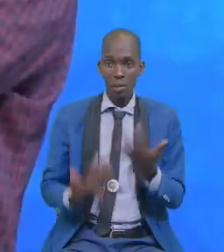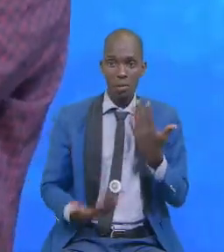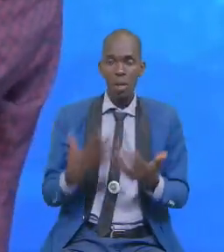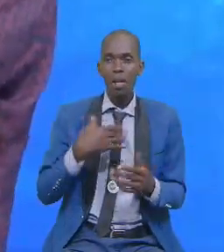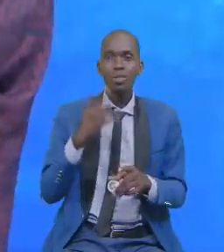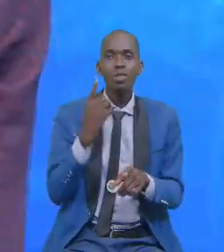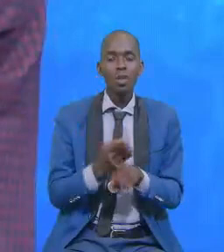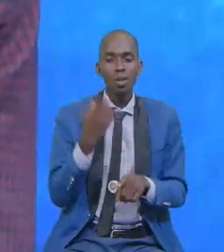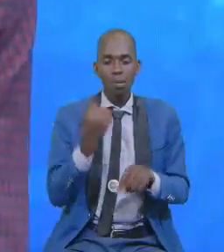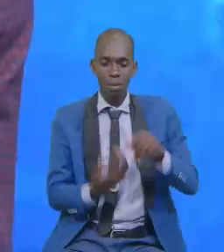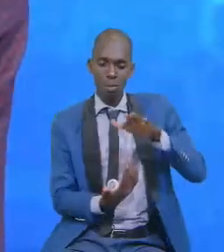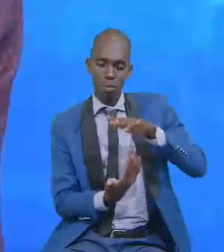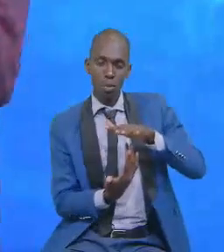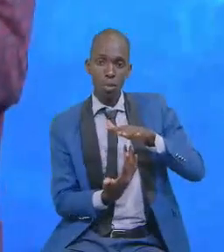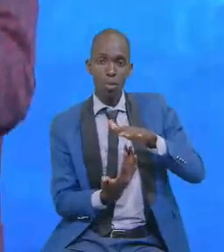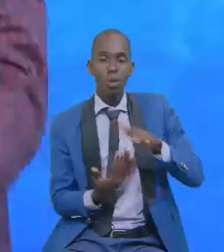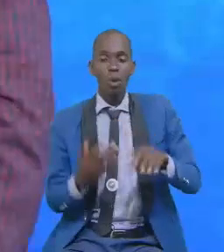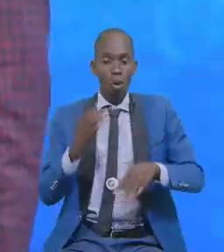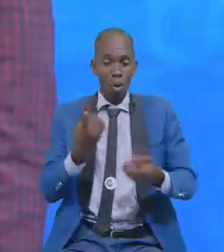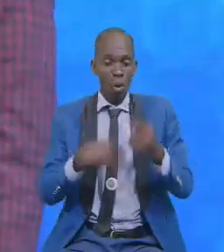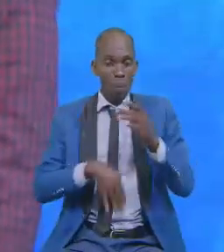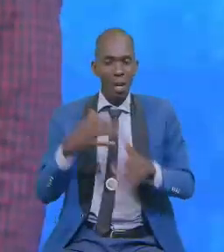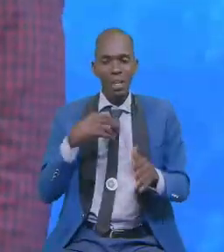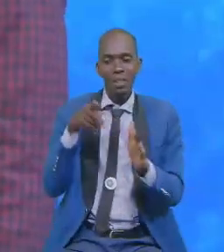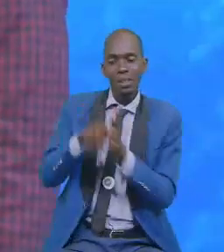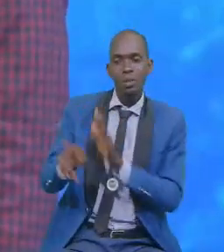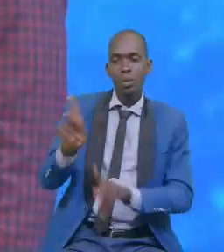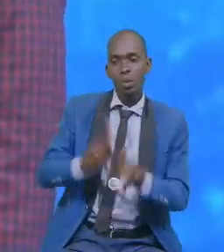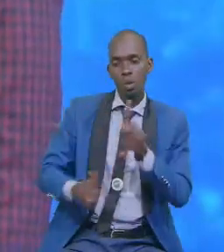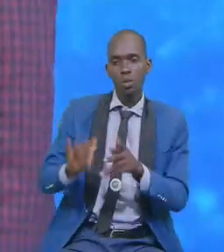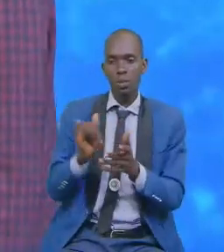of the fire came out, slew them.